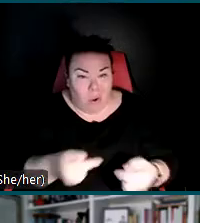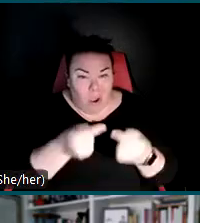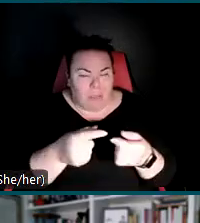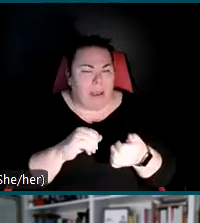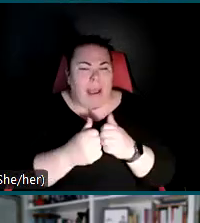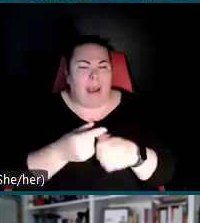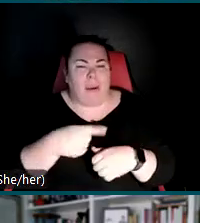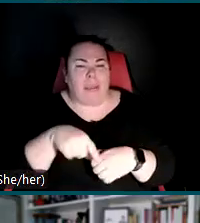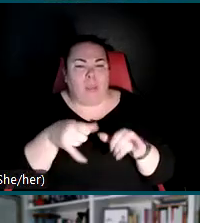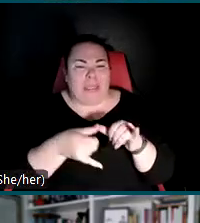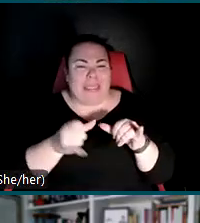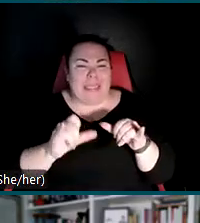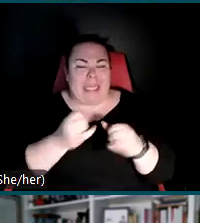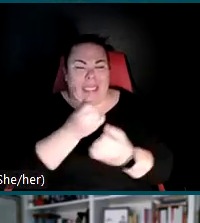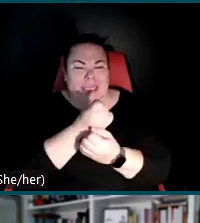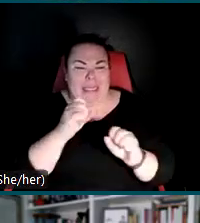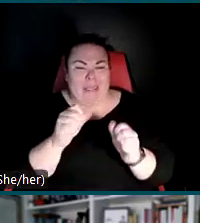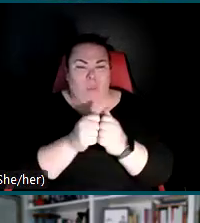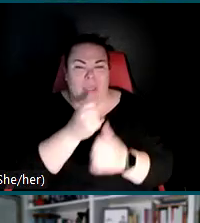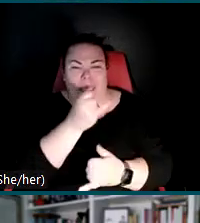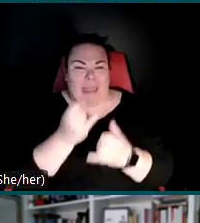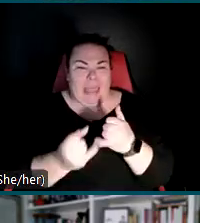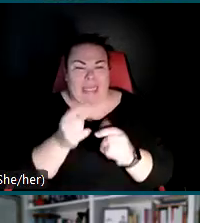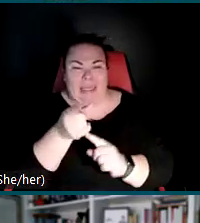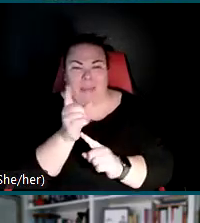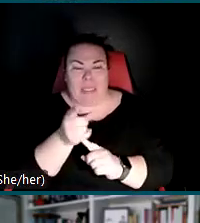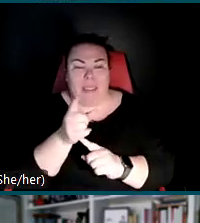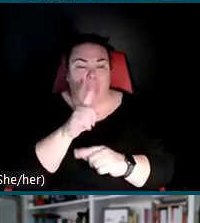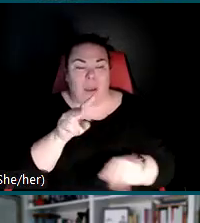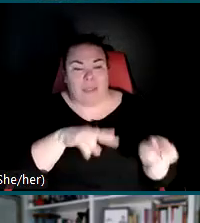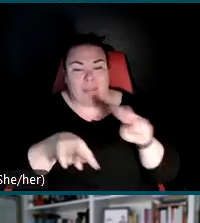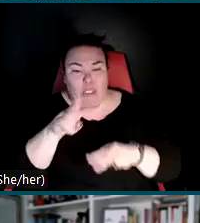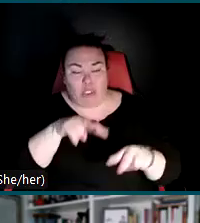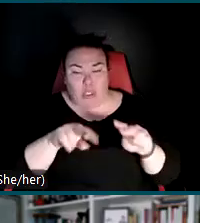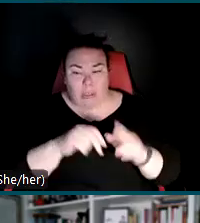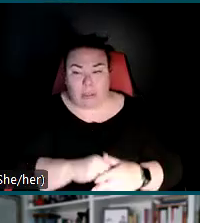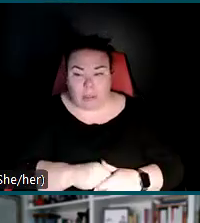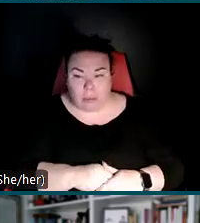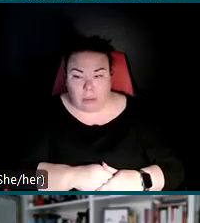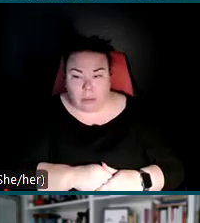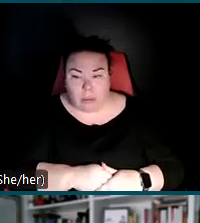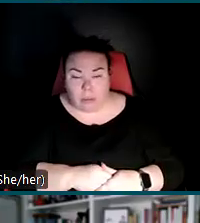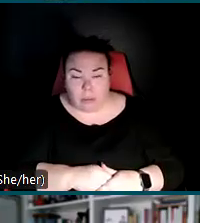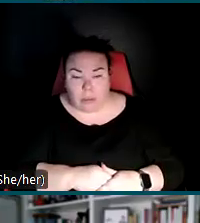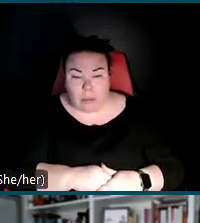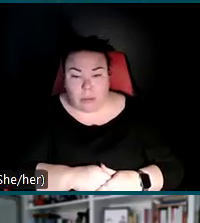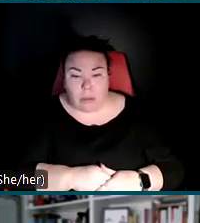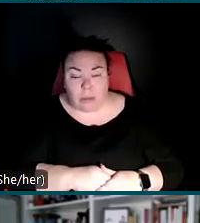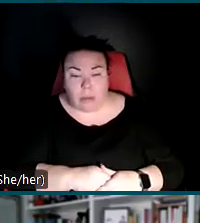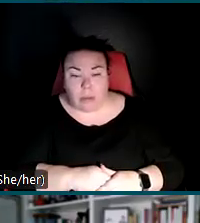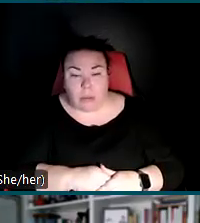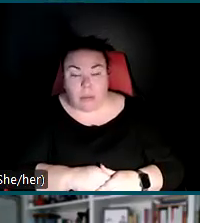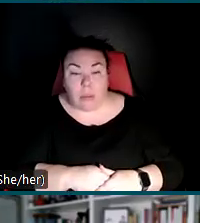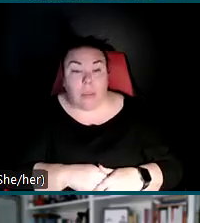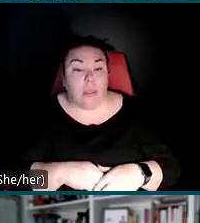a last-minute evacuation, and what happens if a domestic violence shelter is needed or